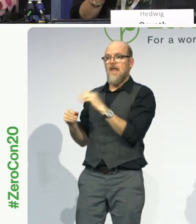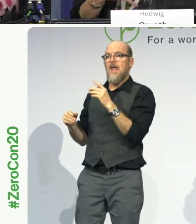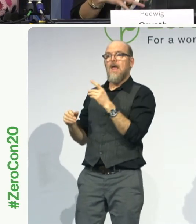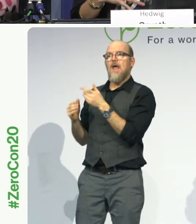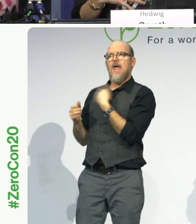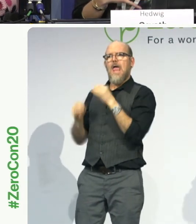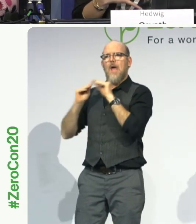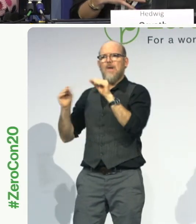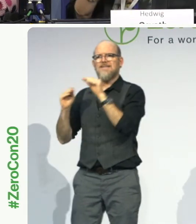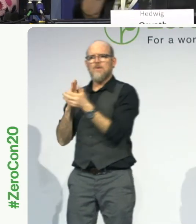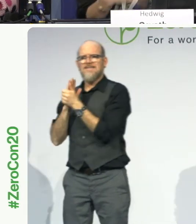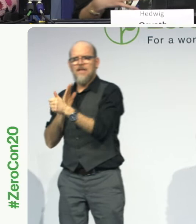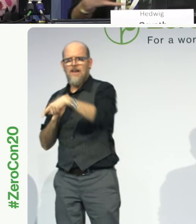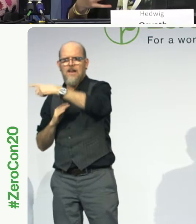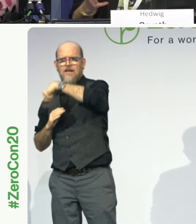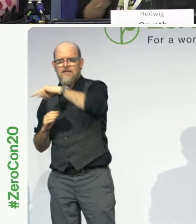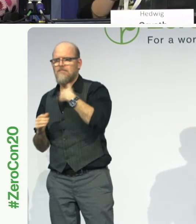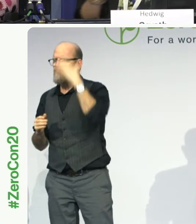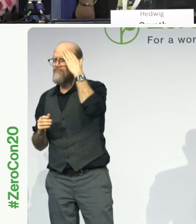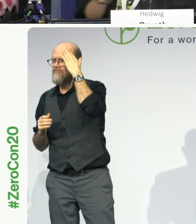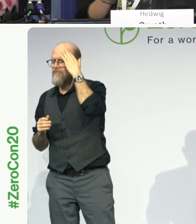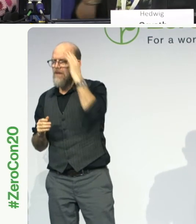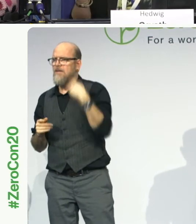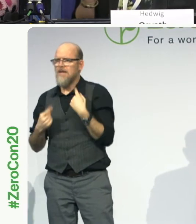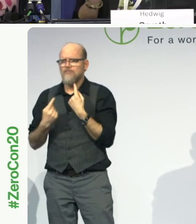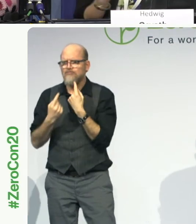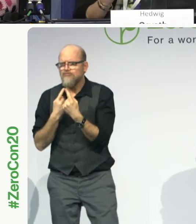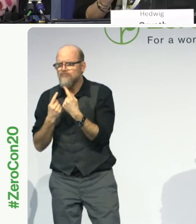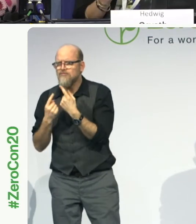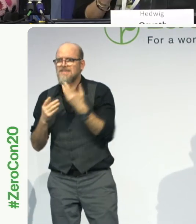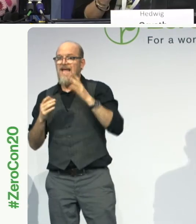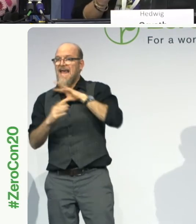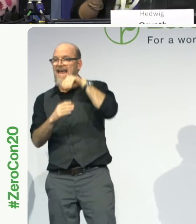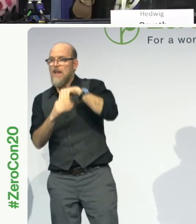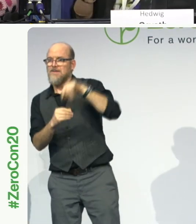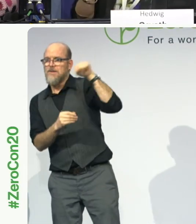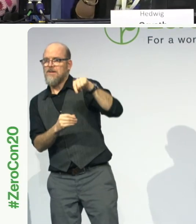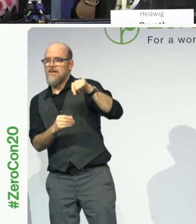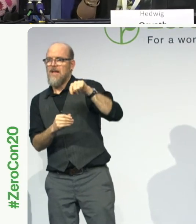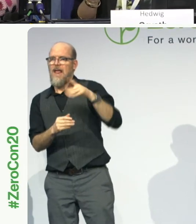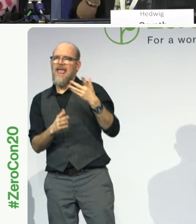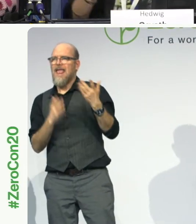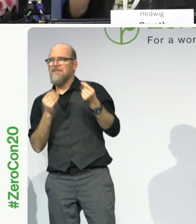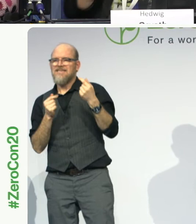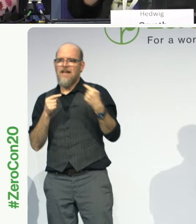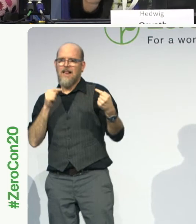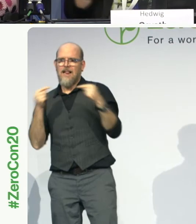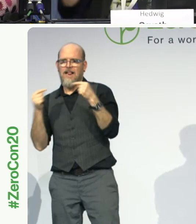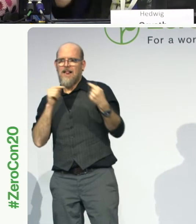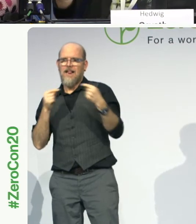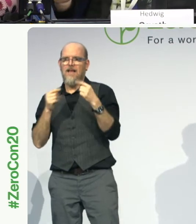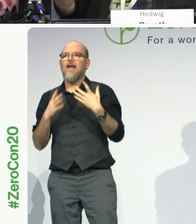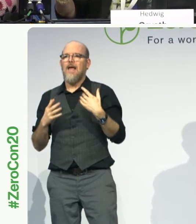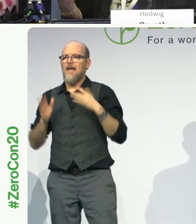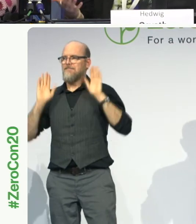on education, and I'm the inclusion focal point. So we're basically counterparts. And that's why we're co-presenting, and accordingly we